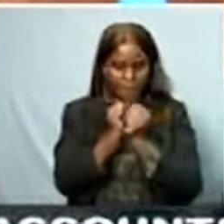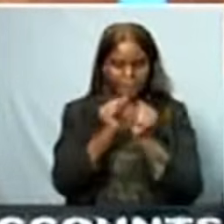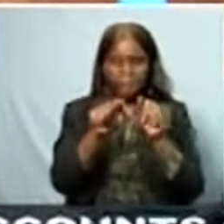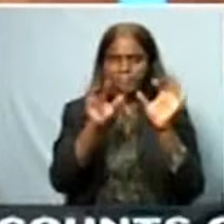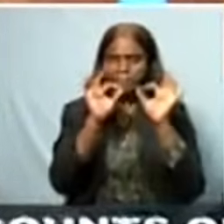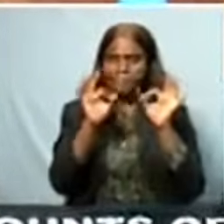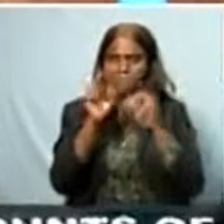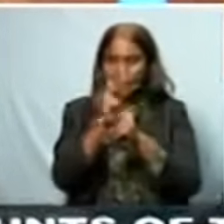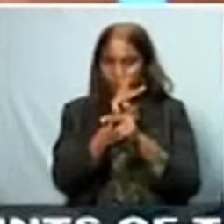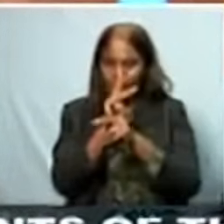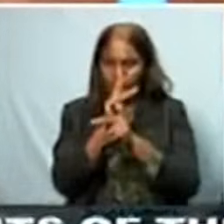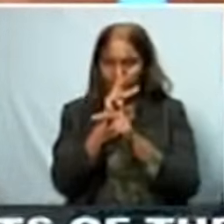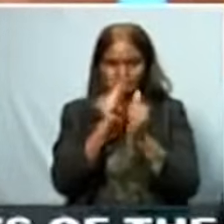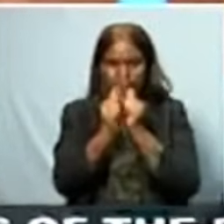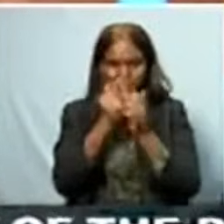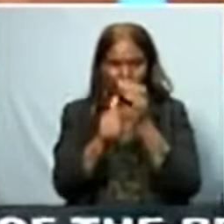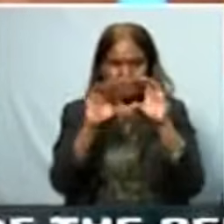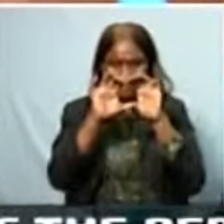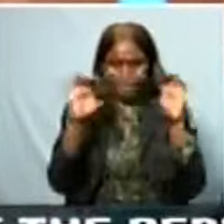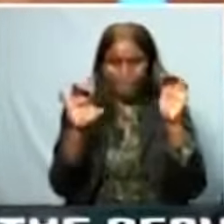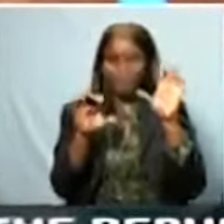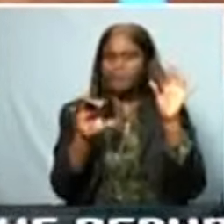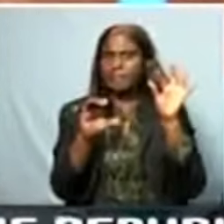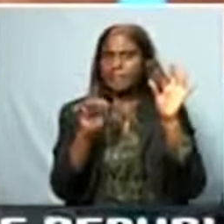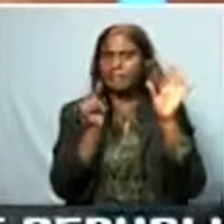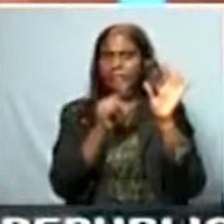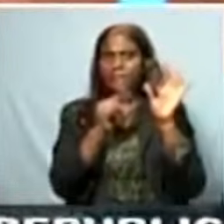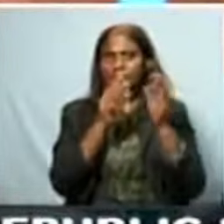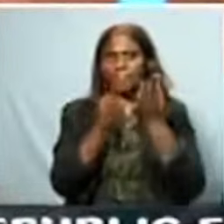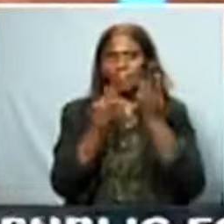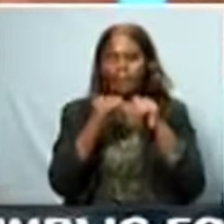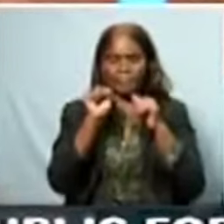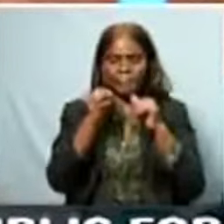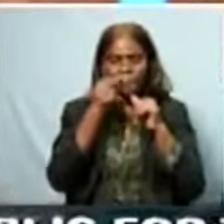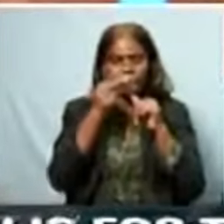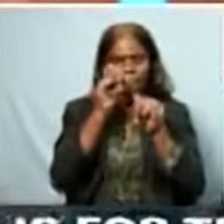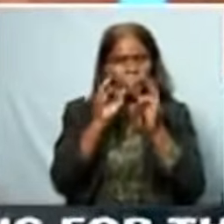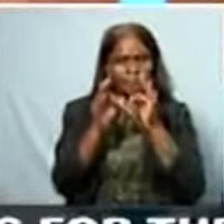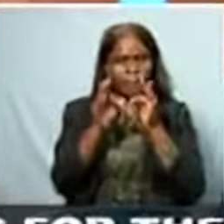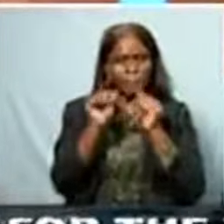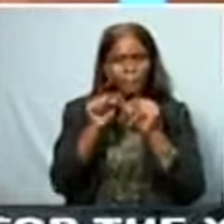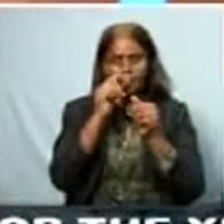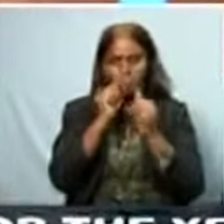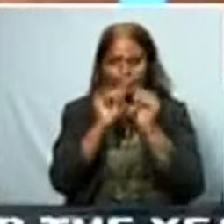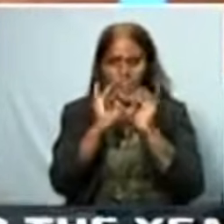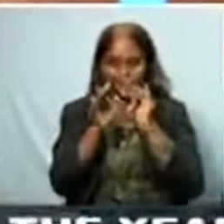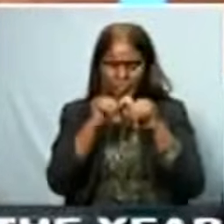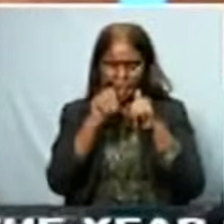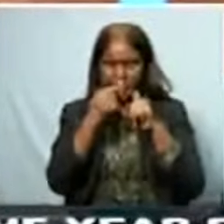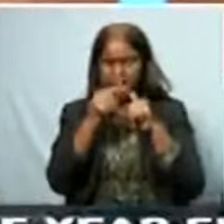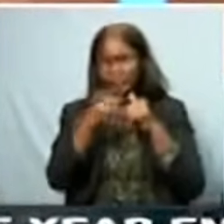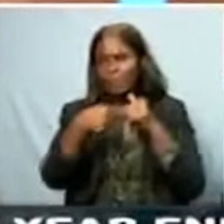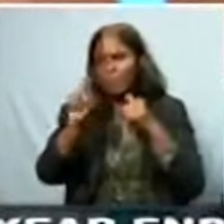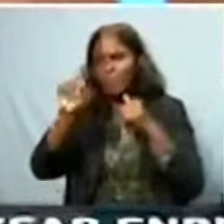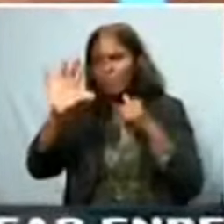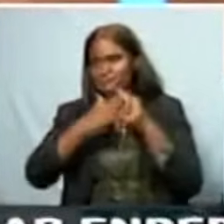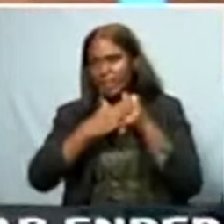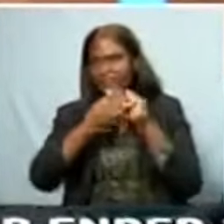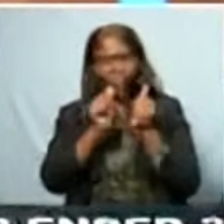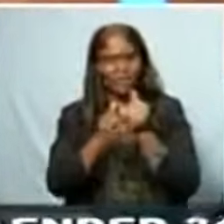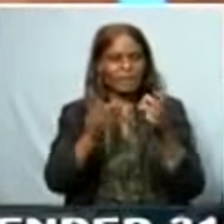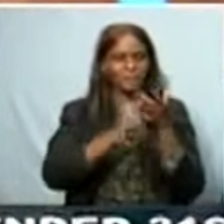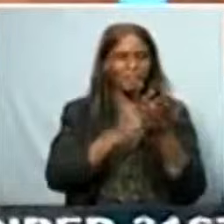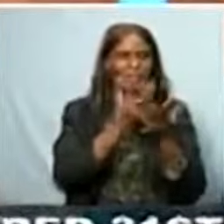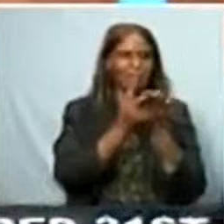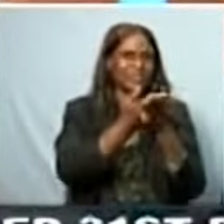smart care, which is what paragraph 9, so that maybe we see if we can, because if we tell them go back, they come back with this